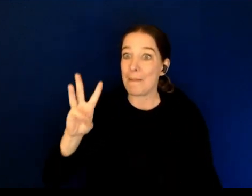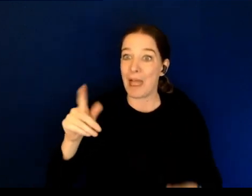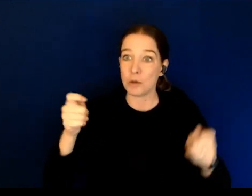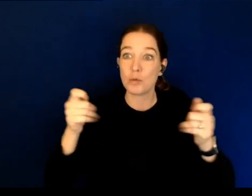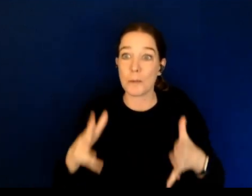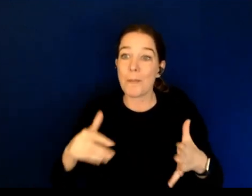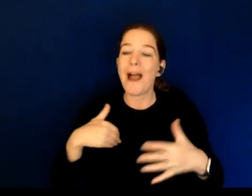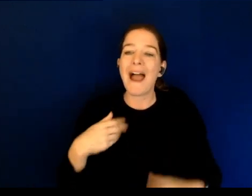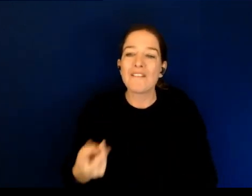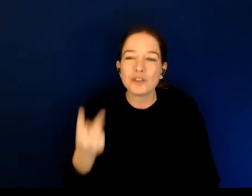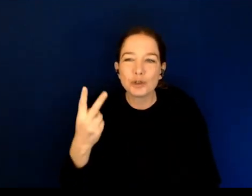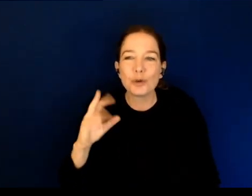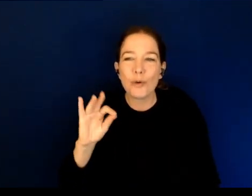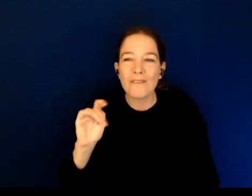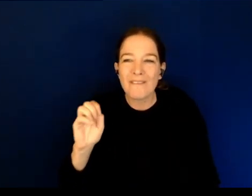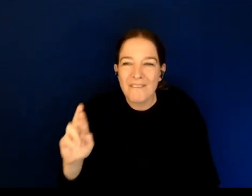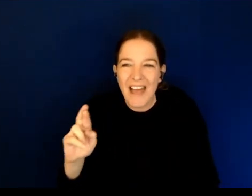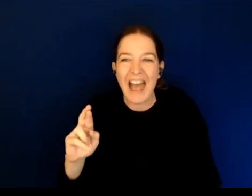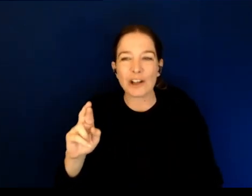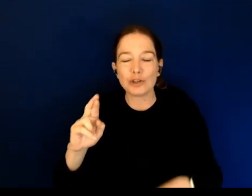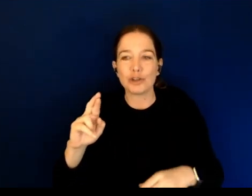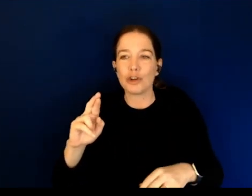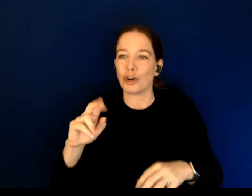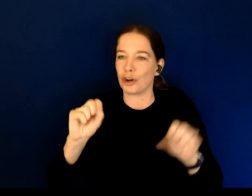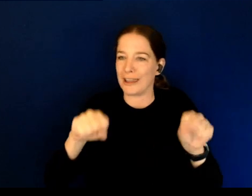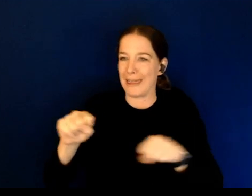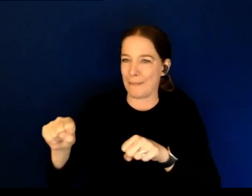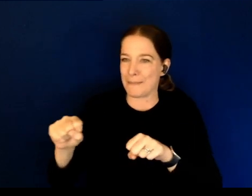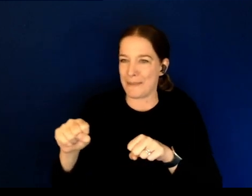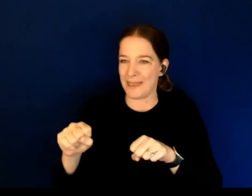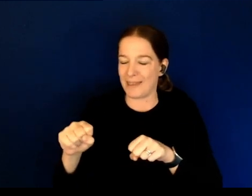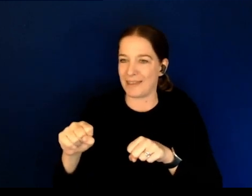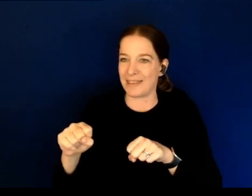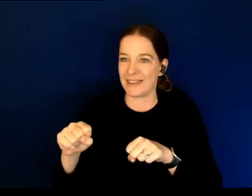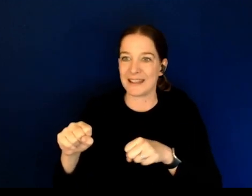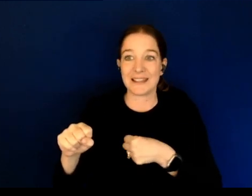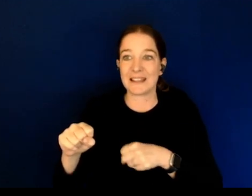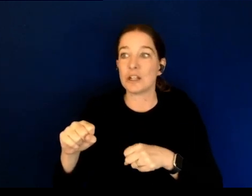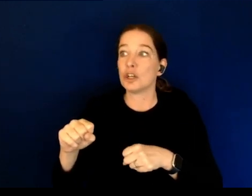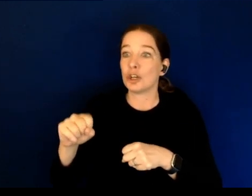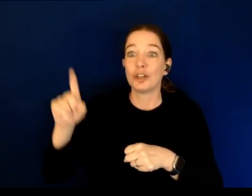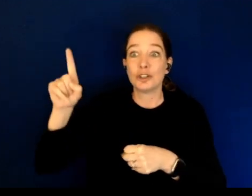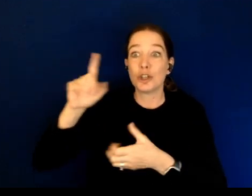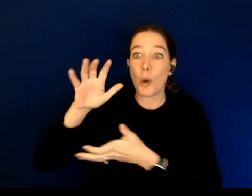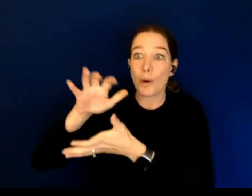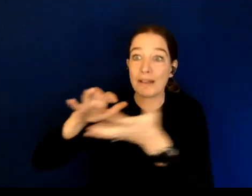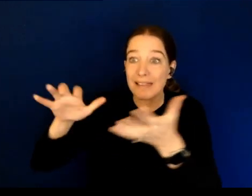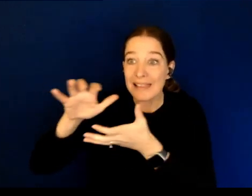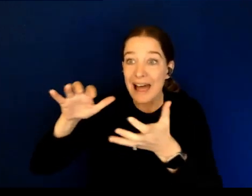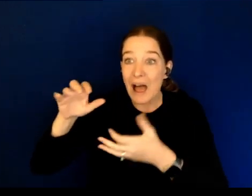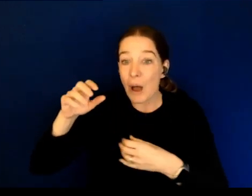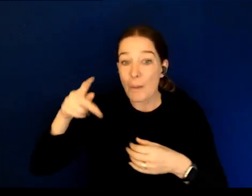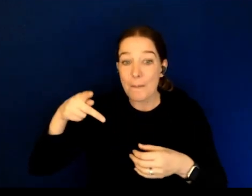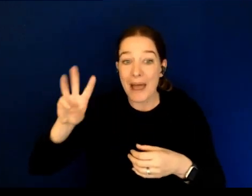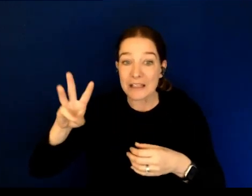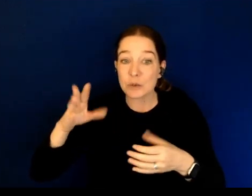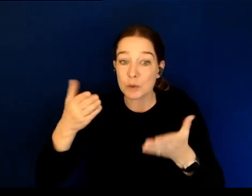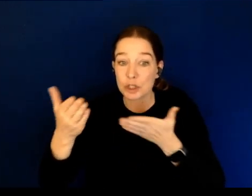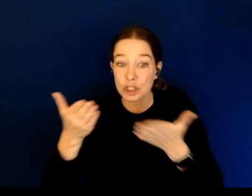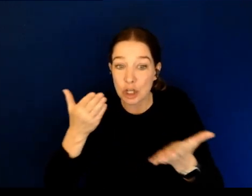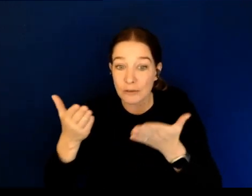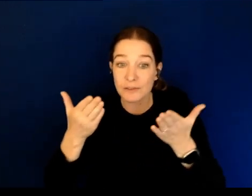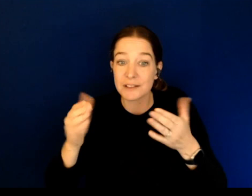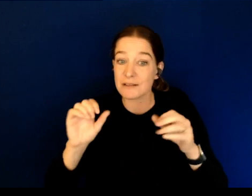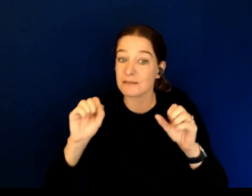two-factor capability and are designed in a way that cloud password services are not able to access the vault, even